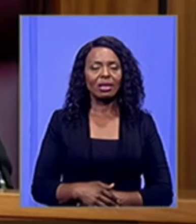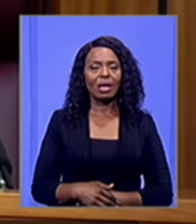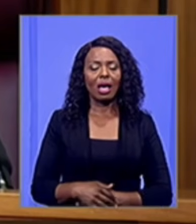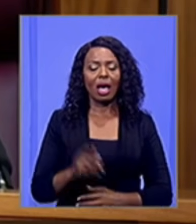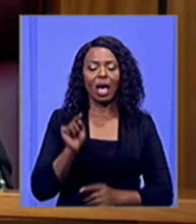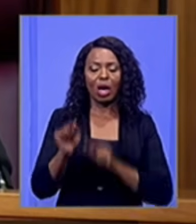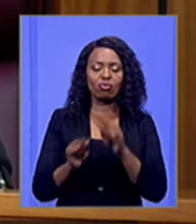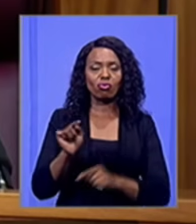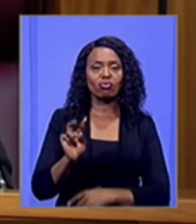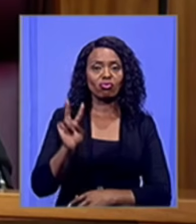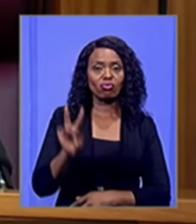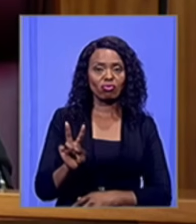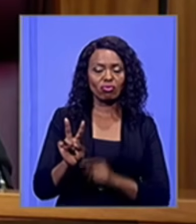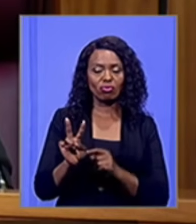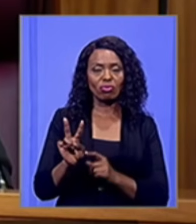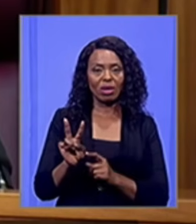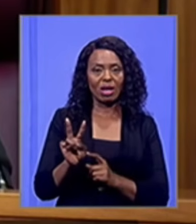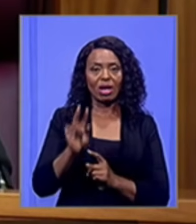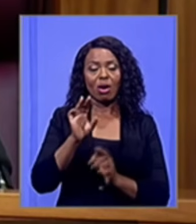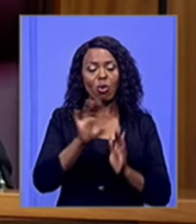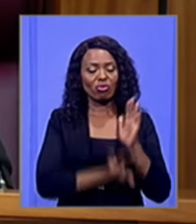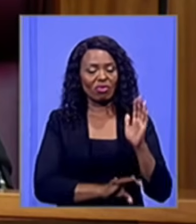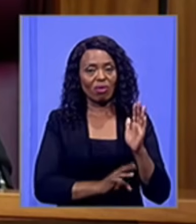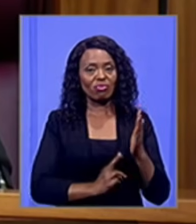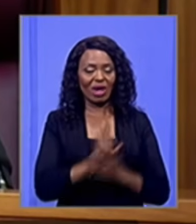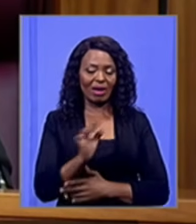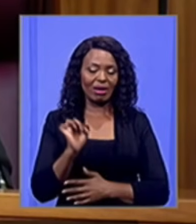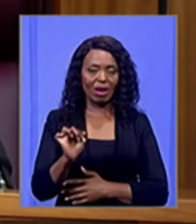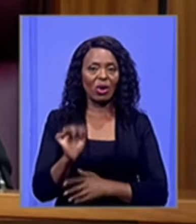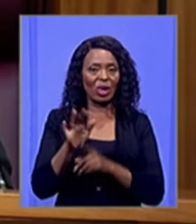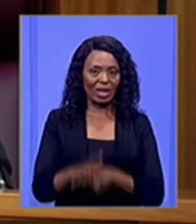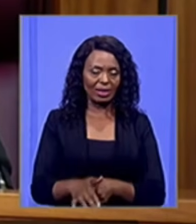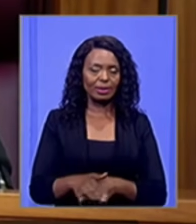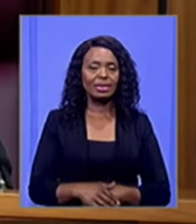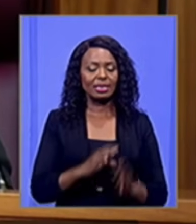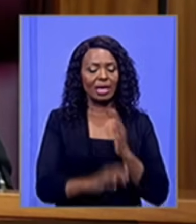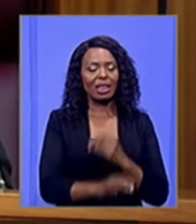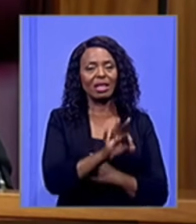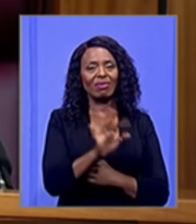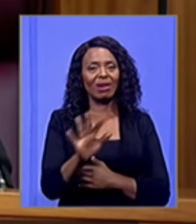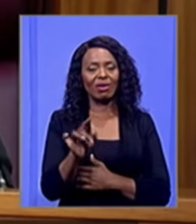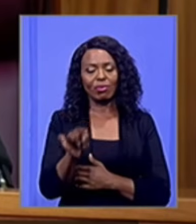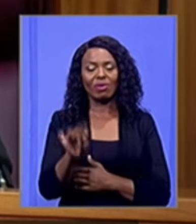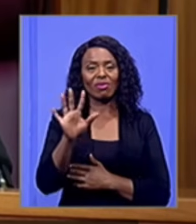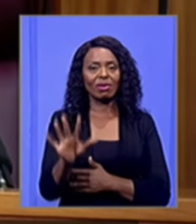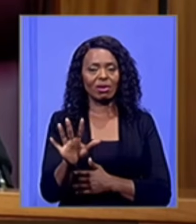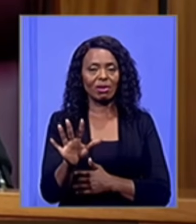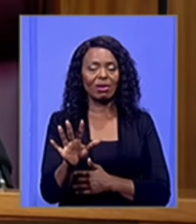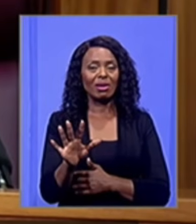2's constitutional rights in terms of Section 35(5), it would